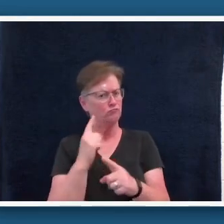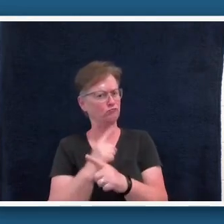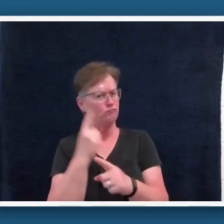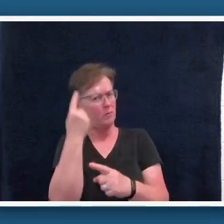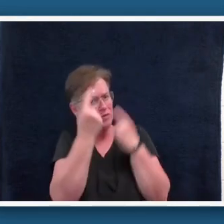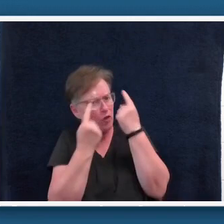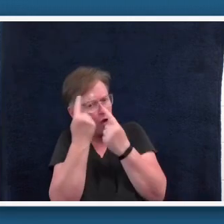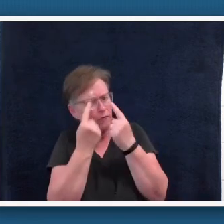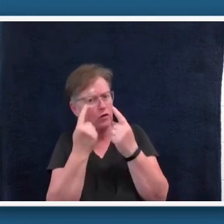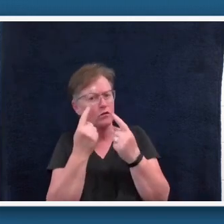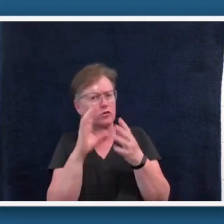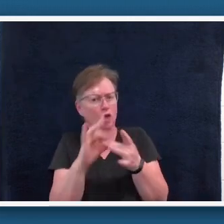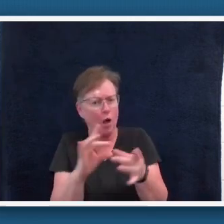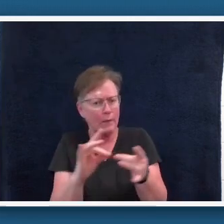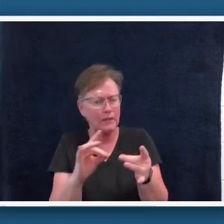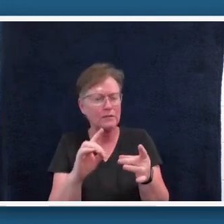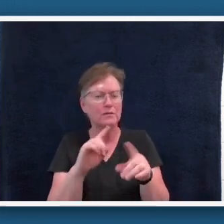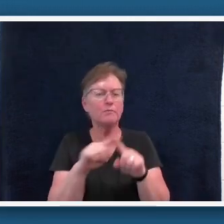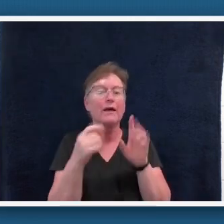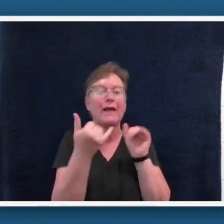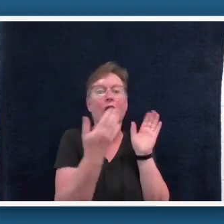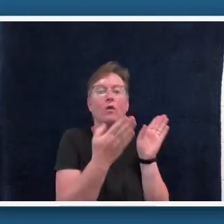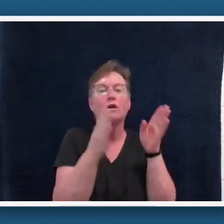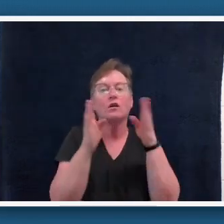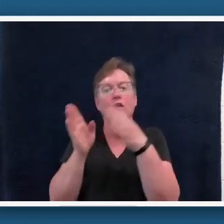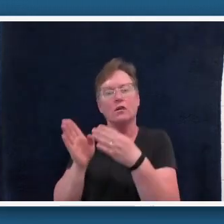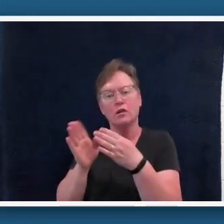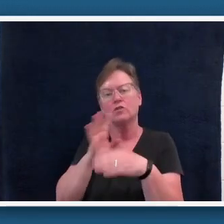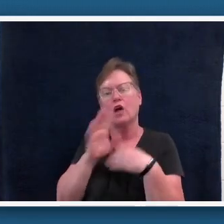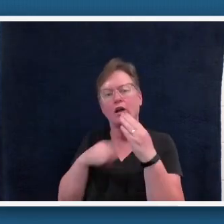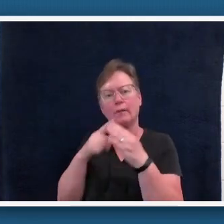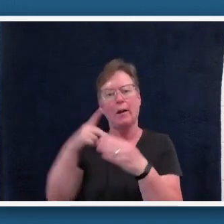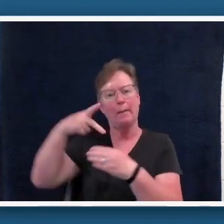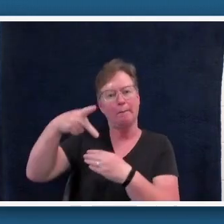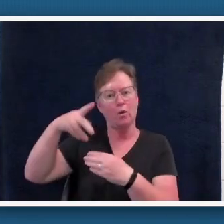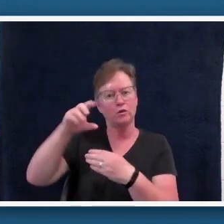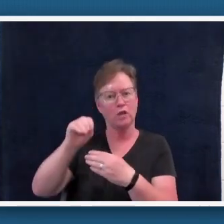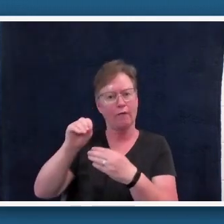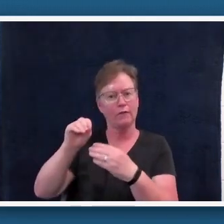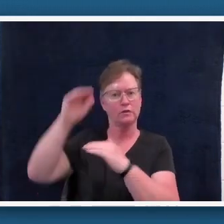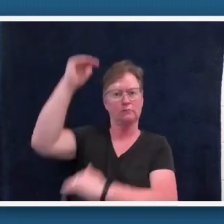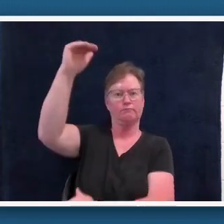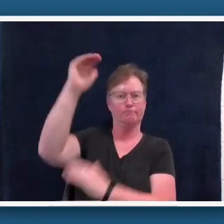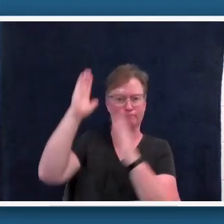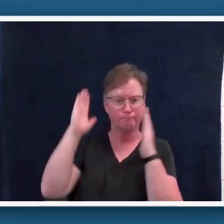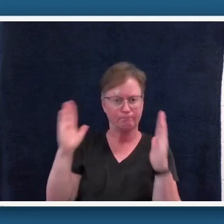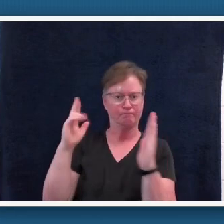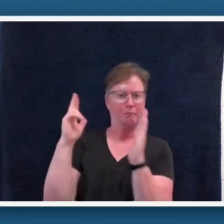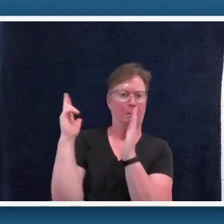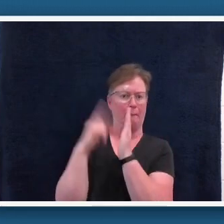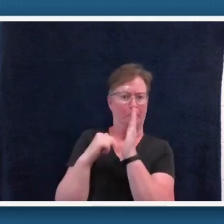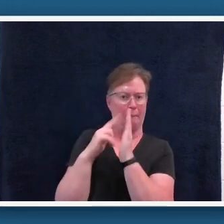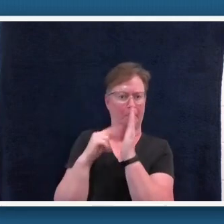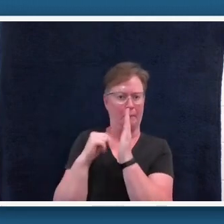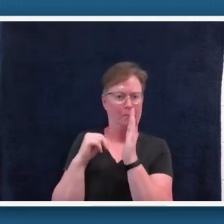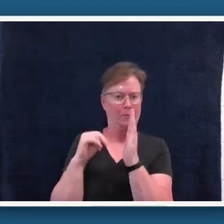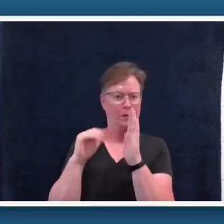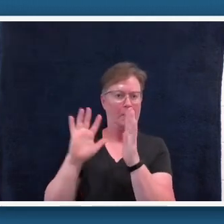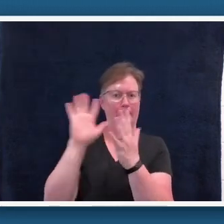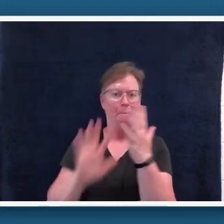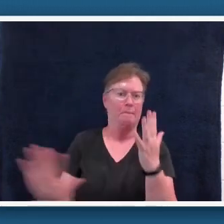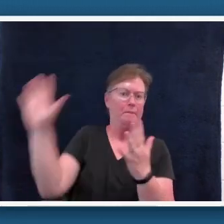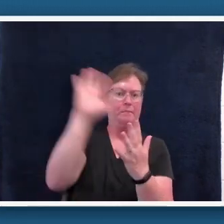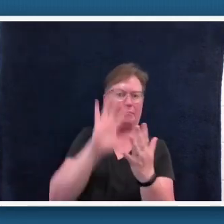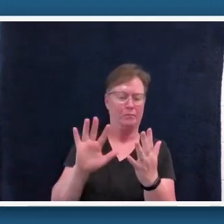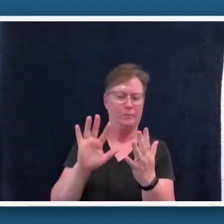us about another art form associated with the Postal Service, which is post office murals. So I'm going to go ahead and ask you to advance the slide, and Maureen's going to take